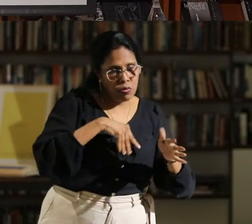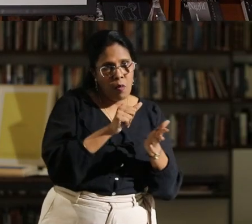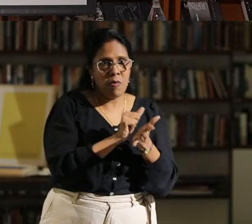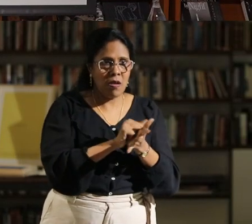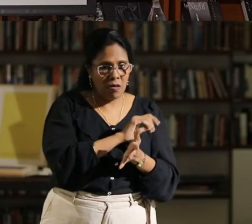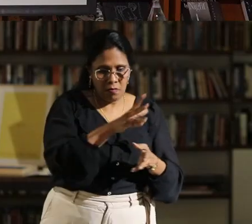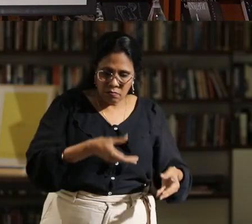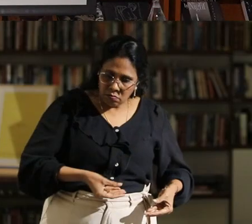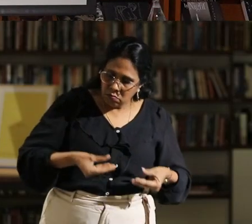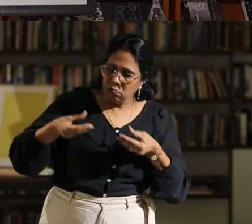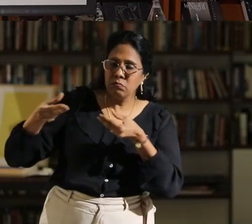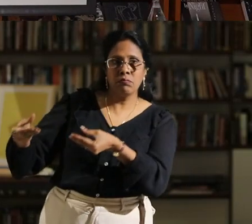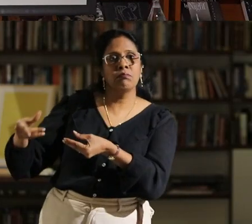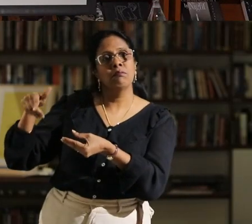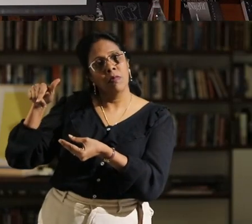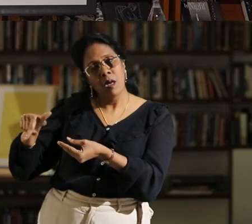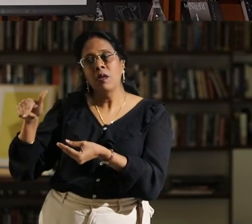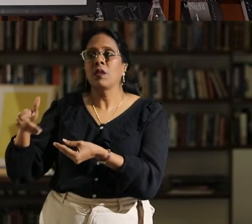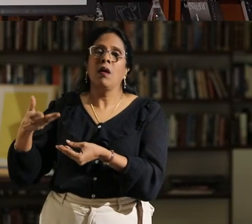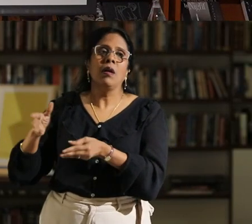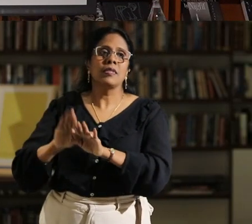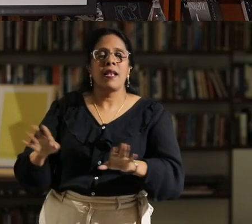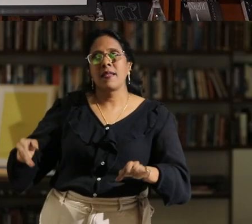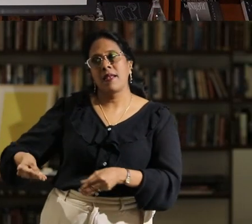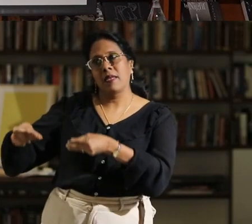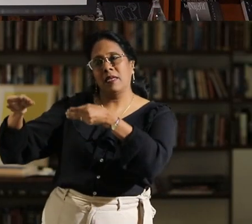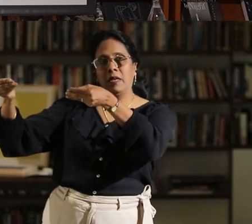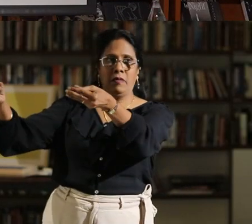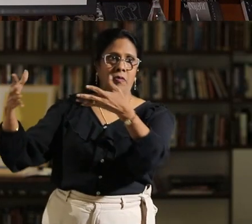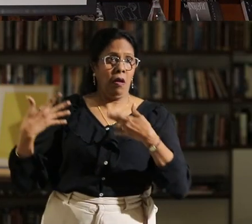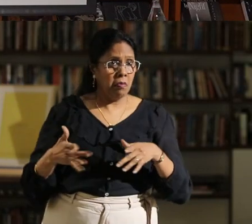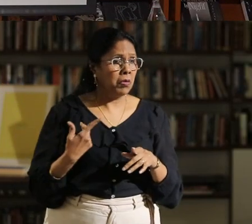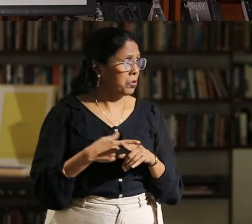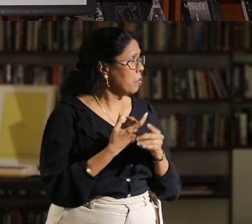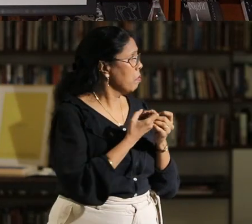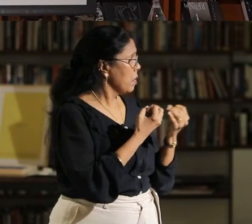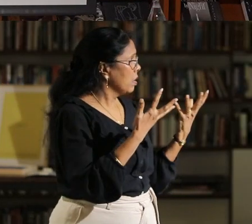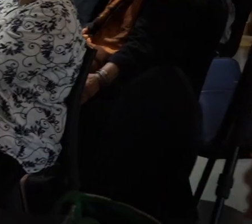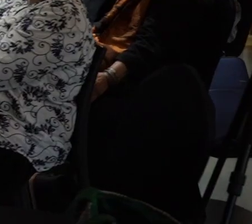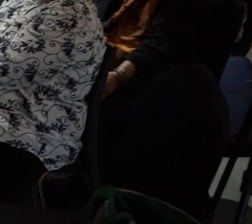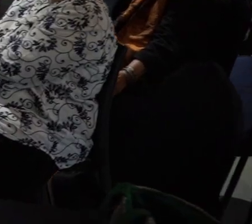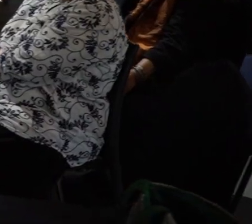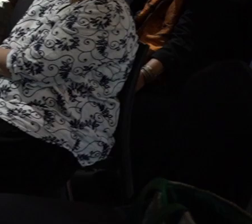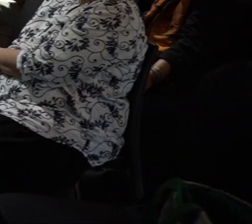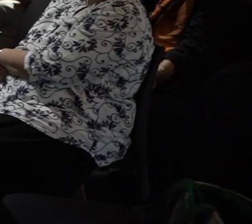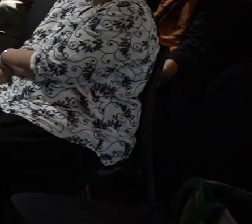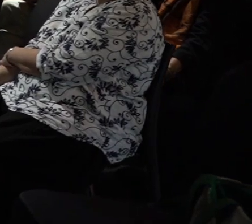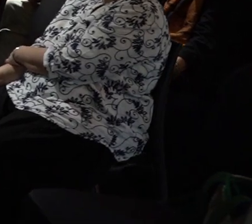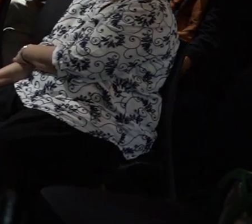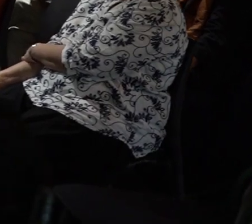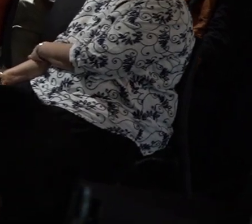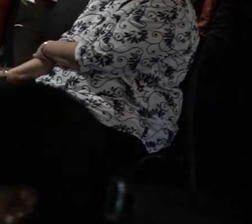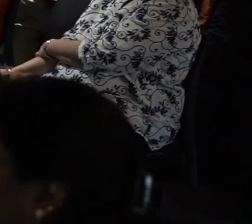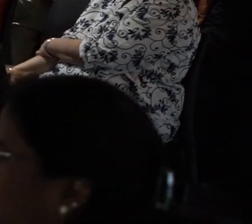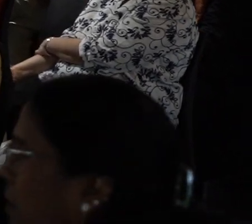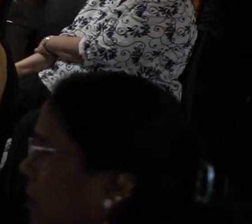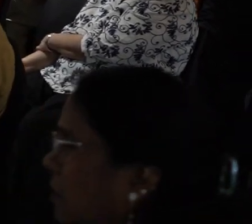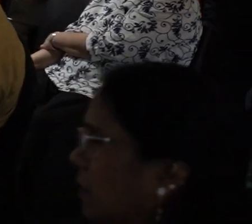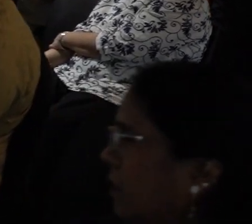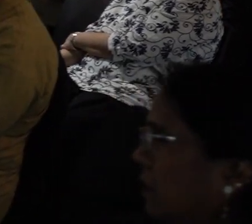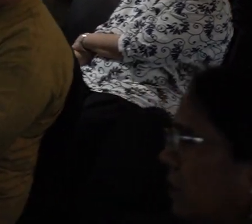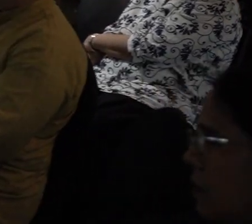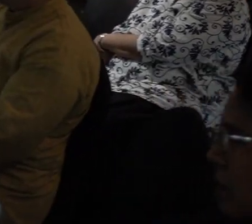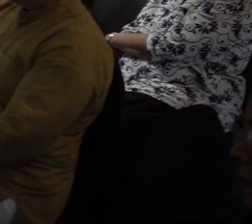libraries. And we've done it for about 3 of the neighborhood museums. They don't happen at the time of the collection of the archive or its first